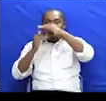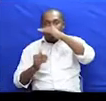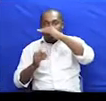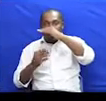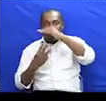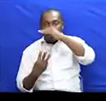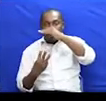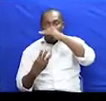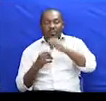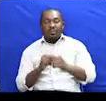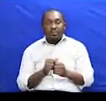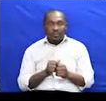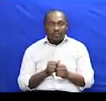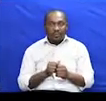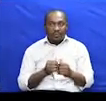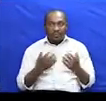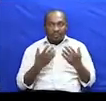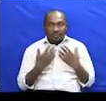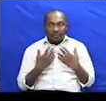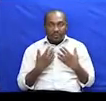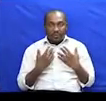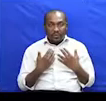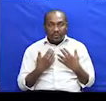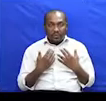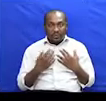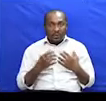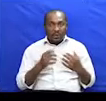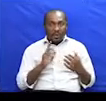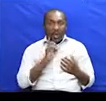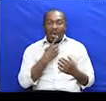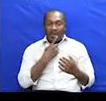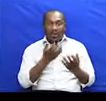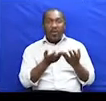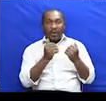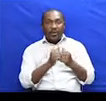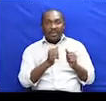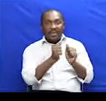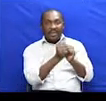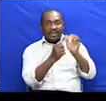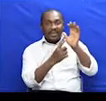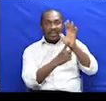16.1. So the average you must divide by 3, and the answer will be